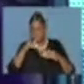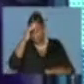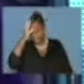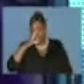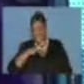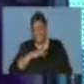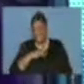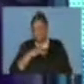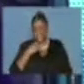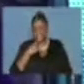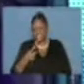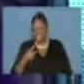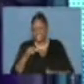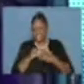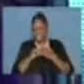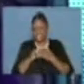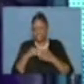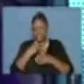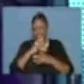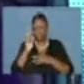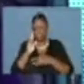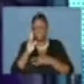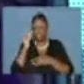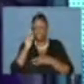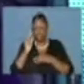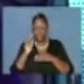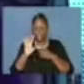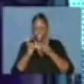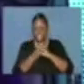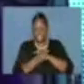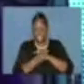is ripe right now for change, because all the